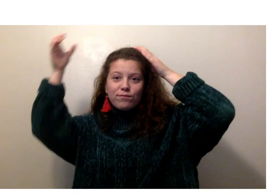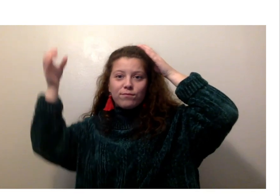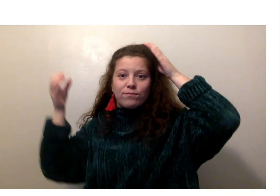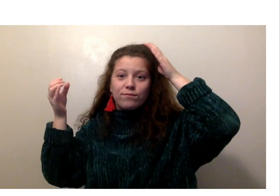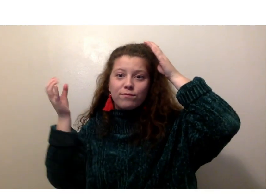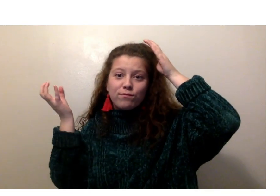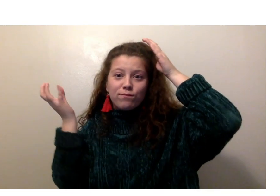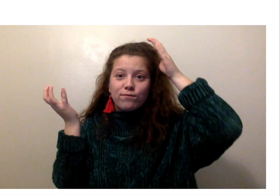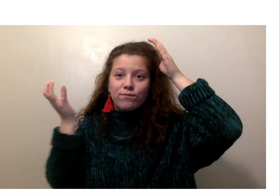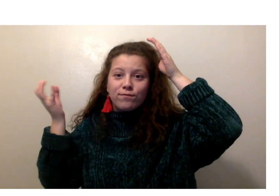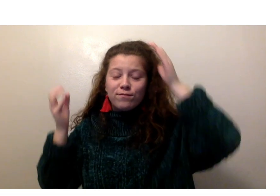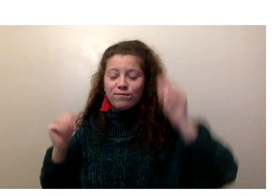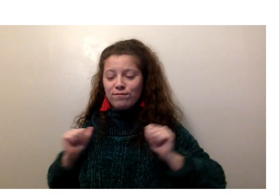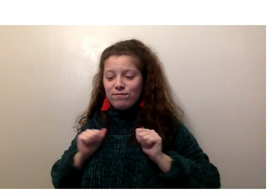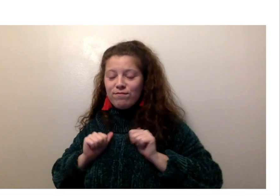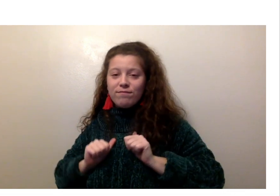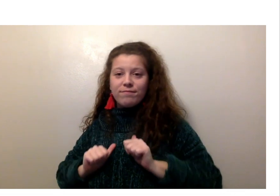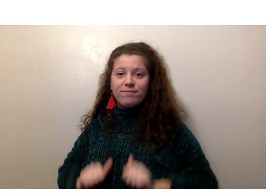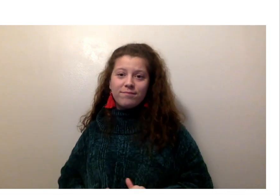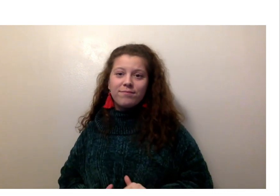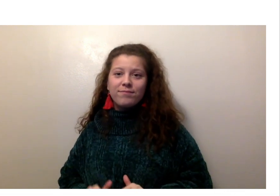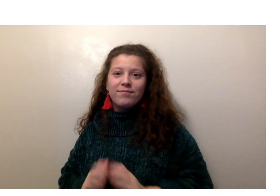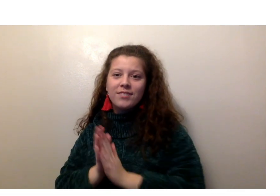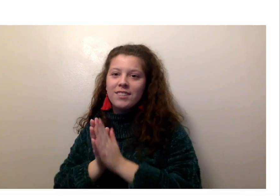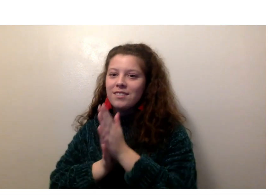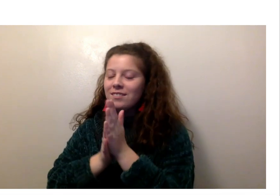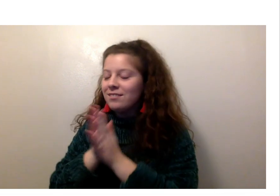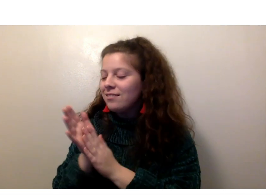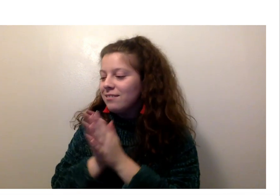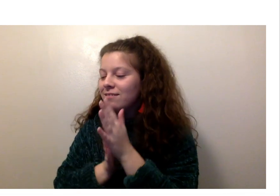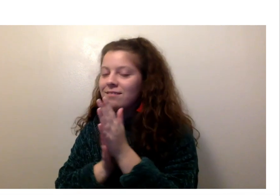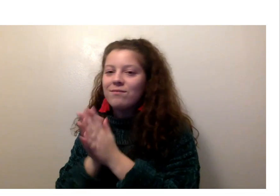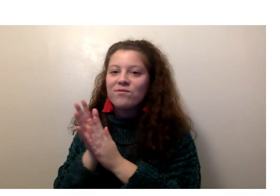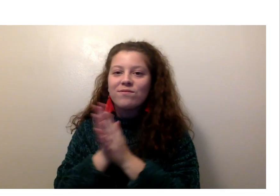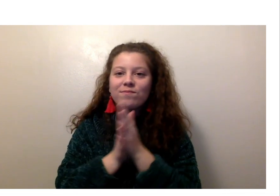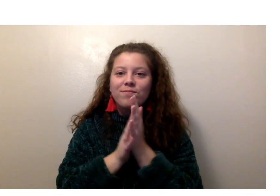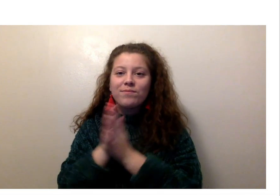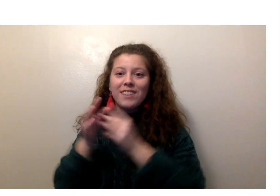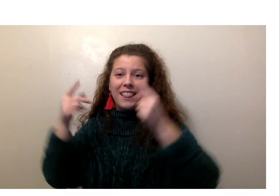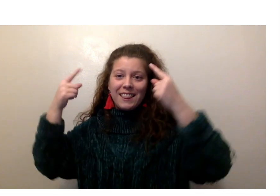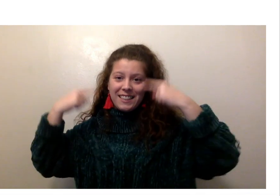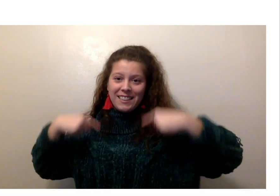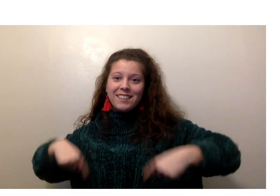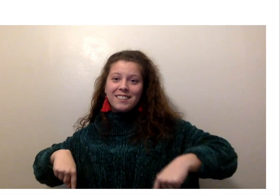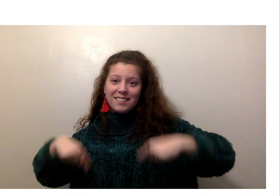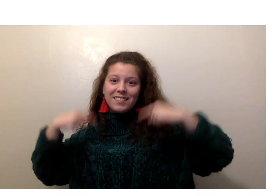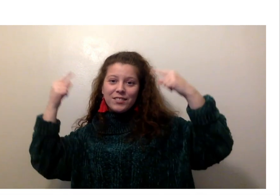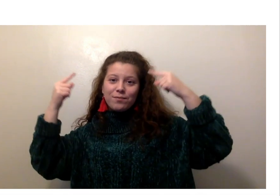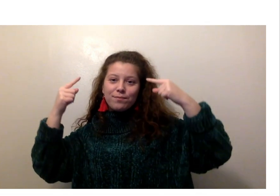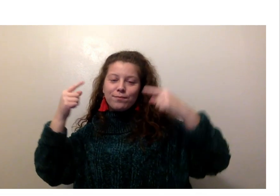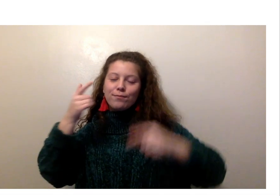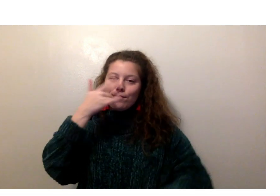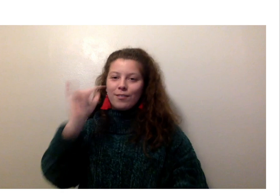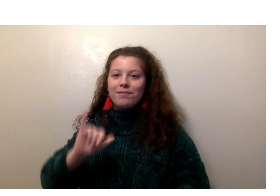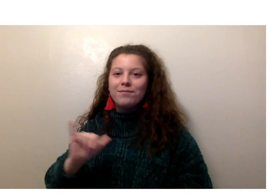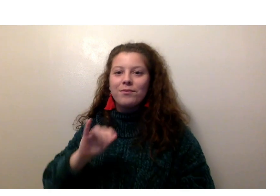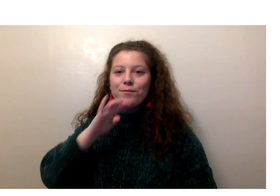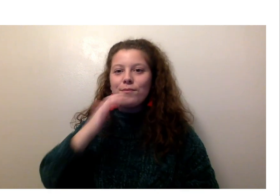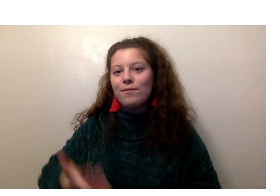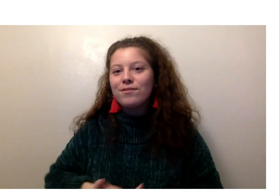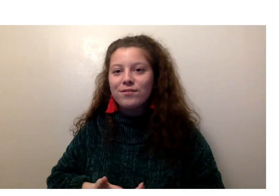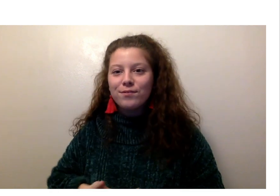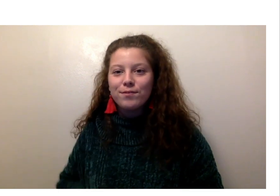he chuckled and clucked, what a great Grinchy trick! With this coat and this hat, I'll look just like Saint